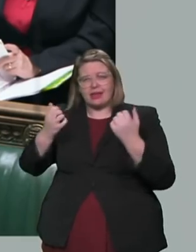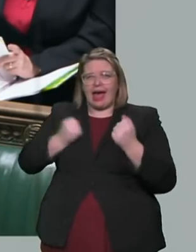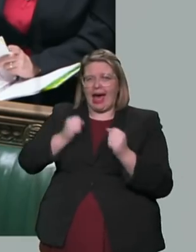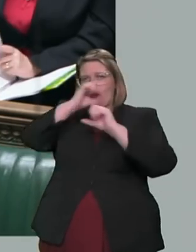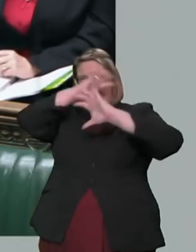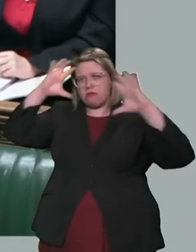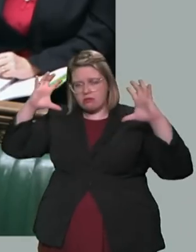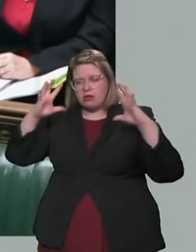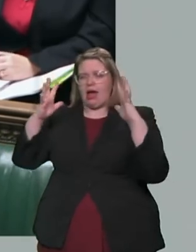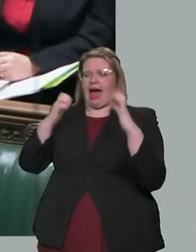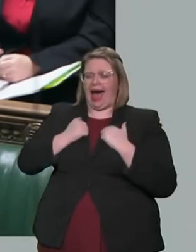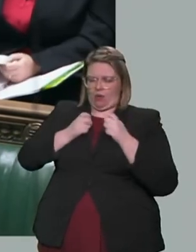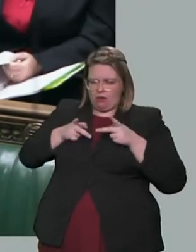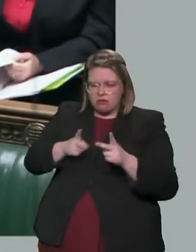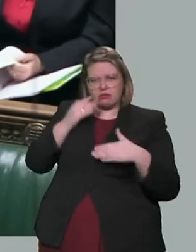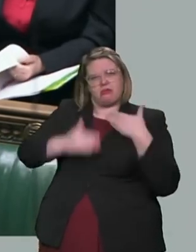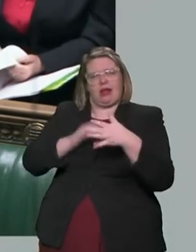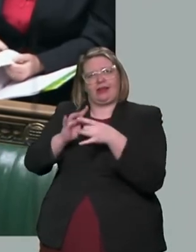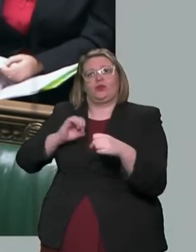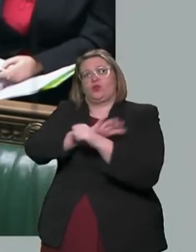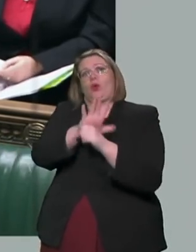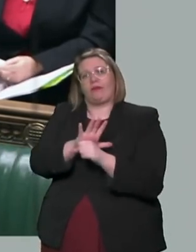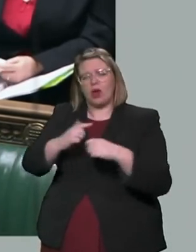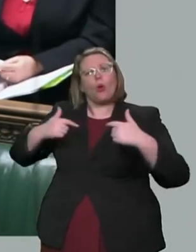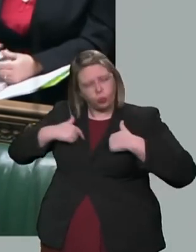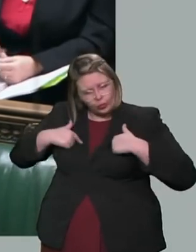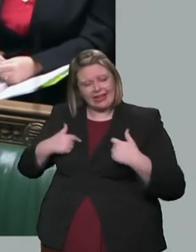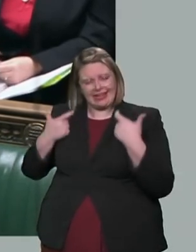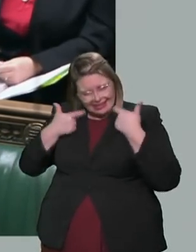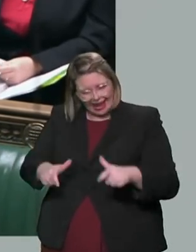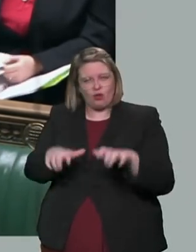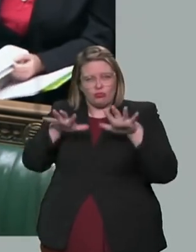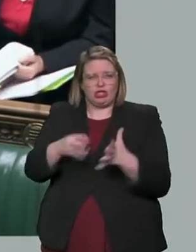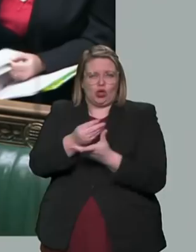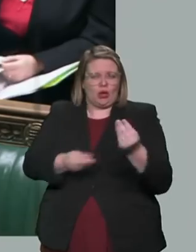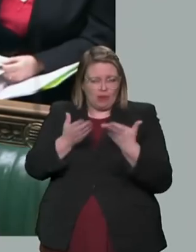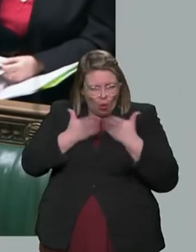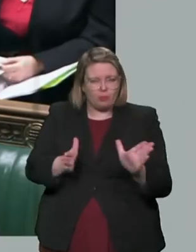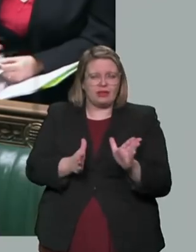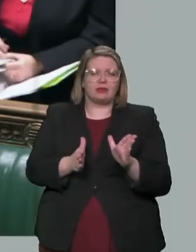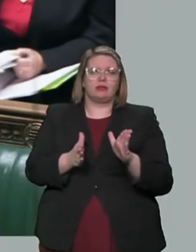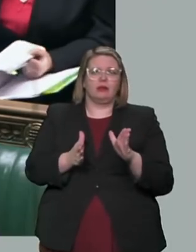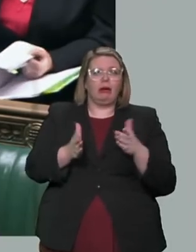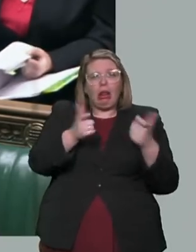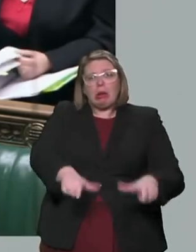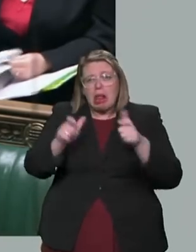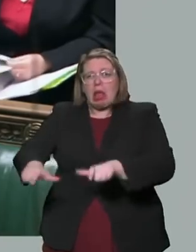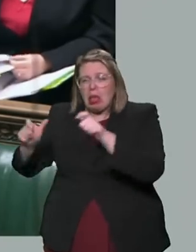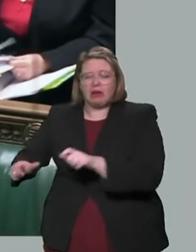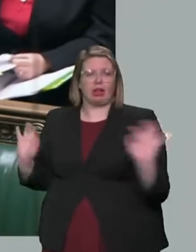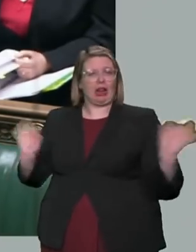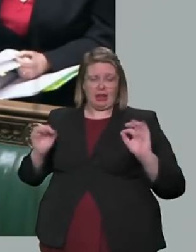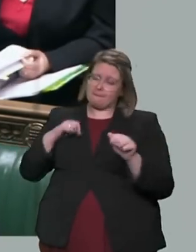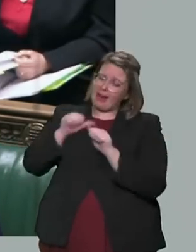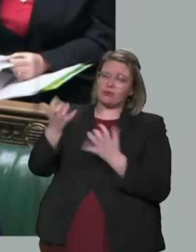we've taken to COVID, we've been able to keep this country open, keep our economy moving, more open than any other comparable